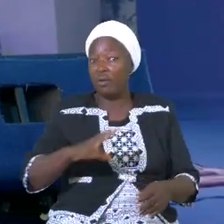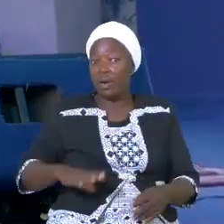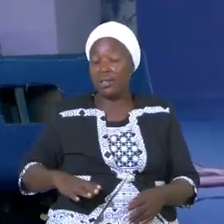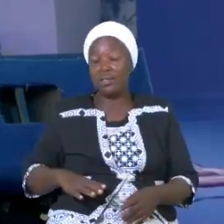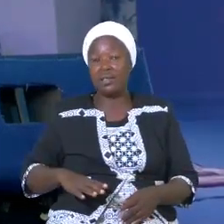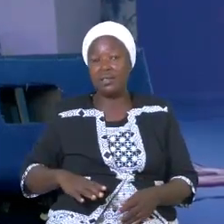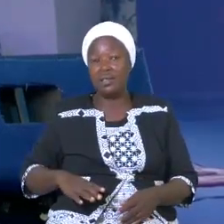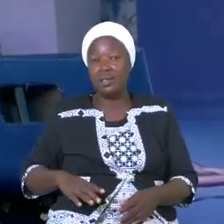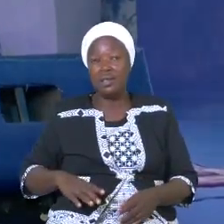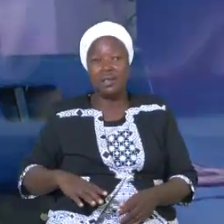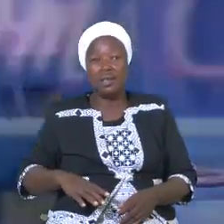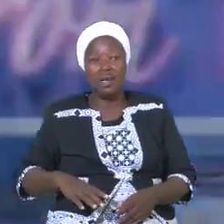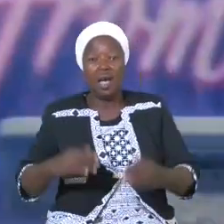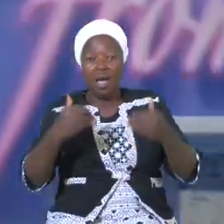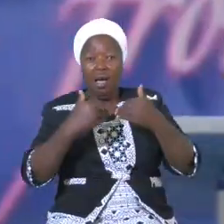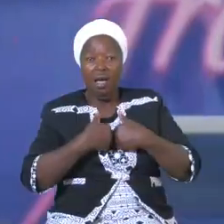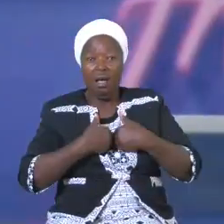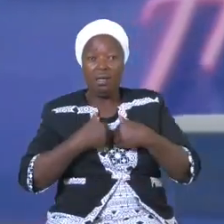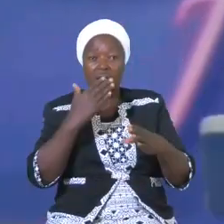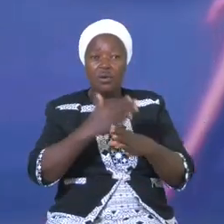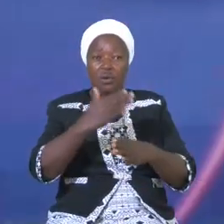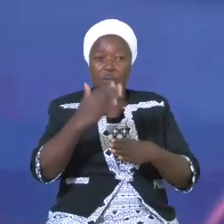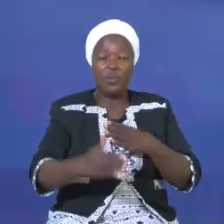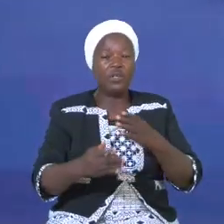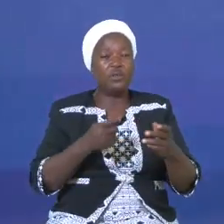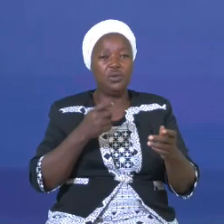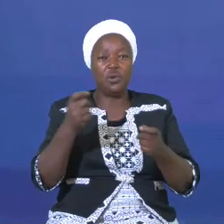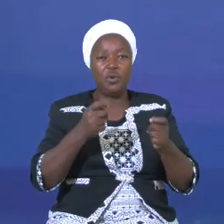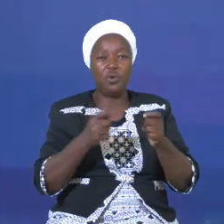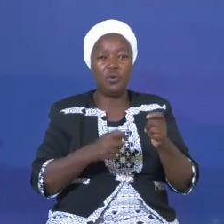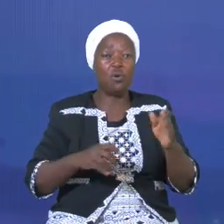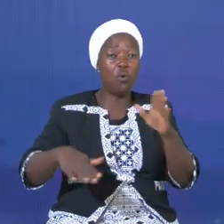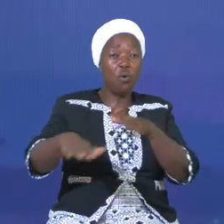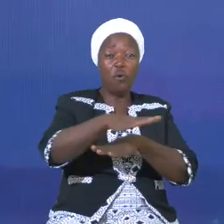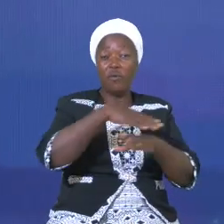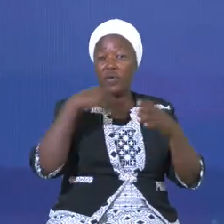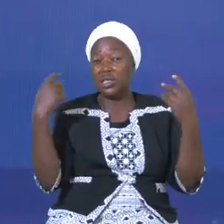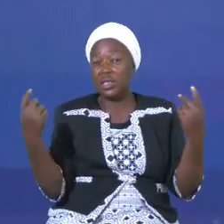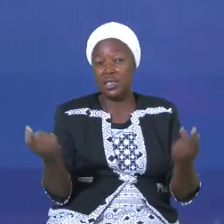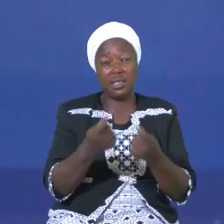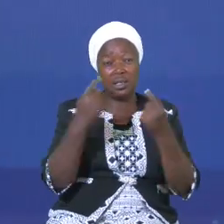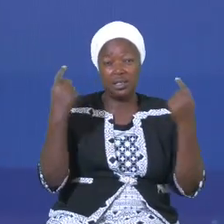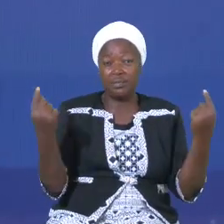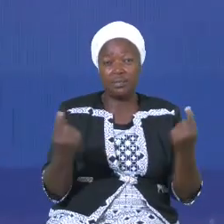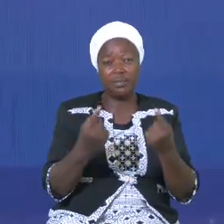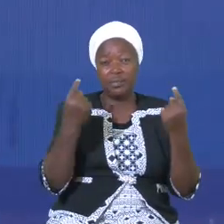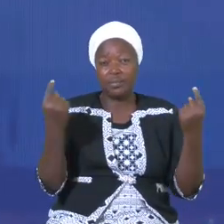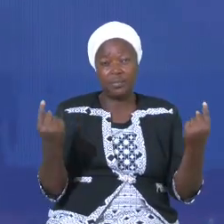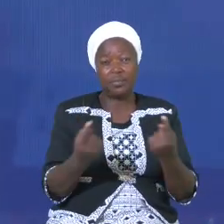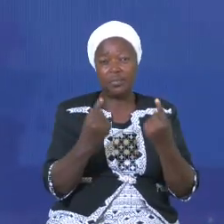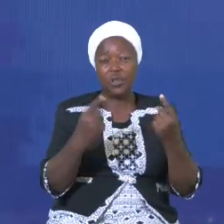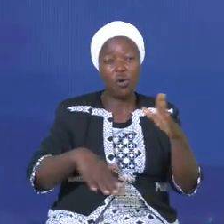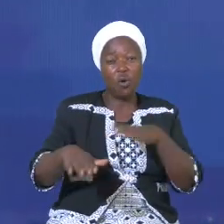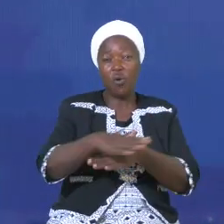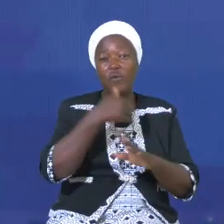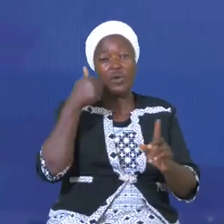urged complete dominion over seen overself